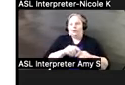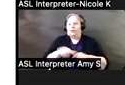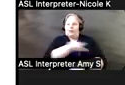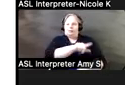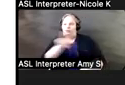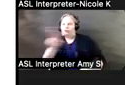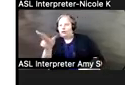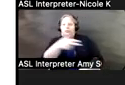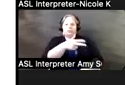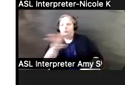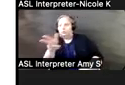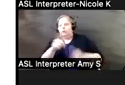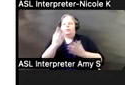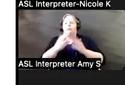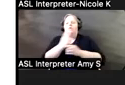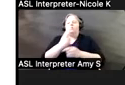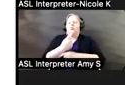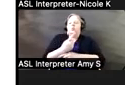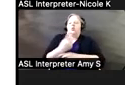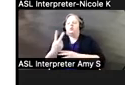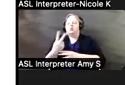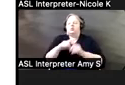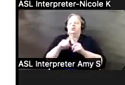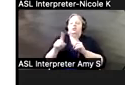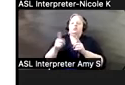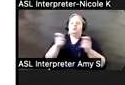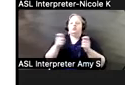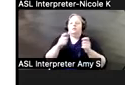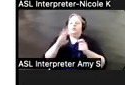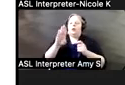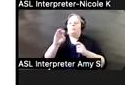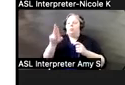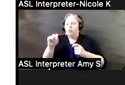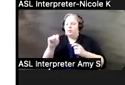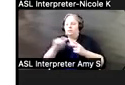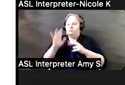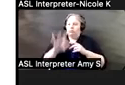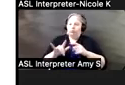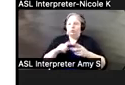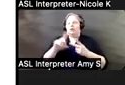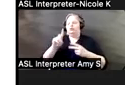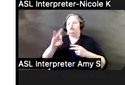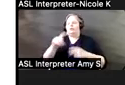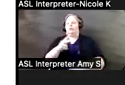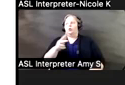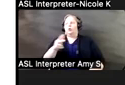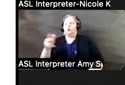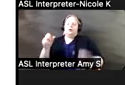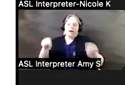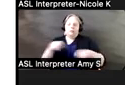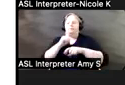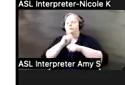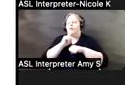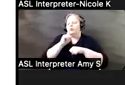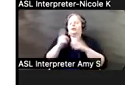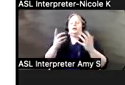maybe access one or two controls for boost and drift. So overall, you only need to be able to access a few different controls to play. So they're a really good